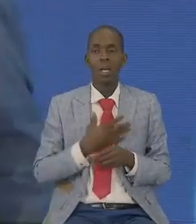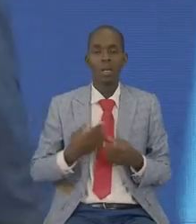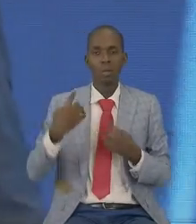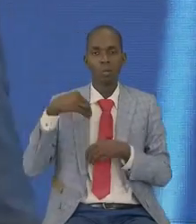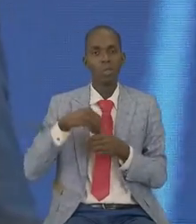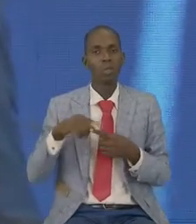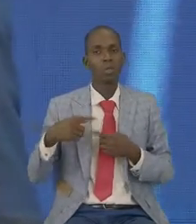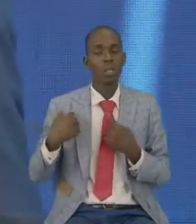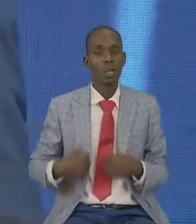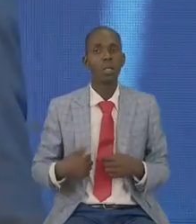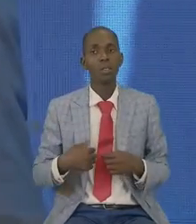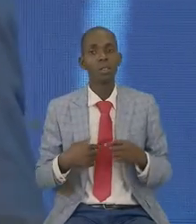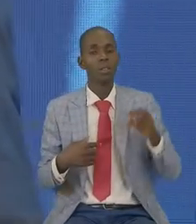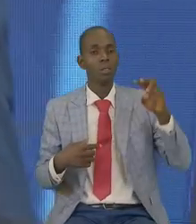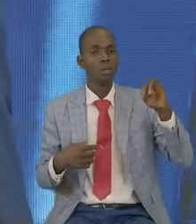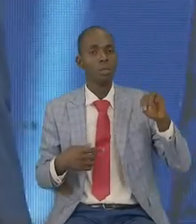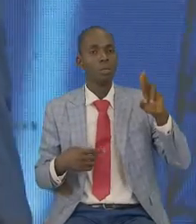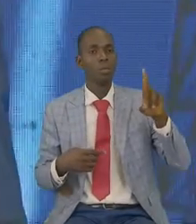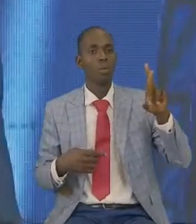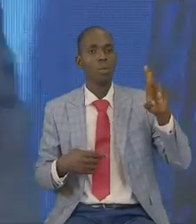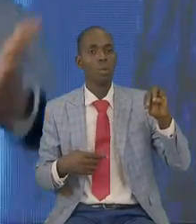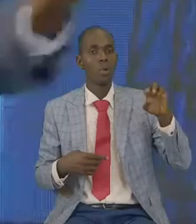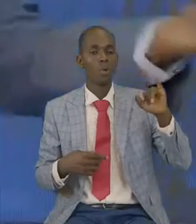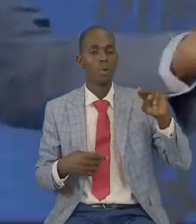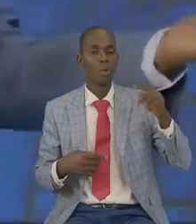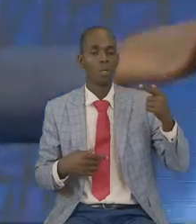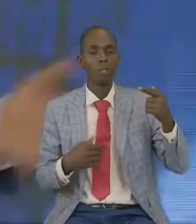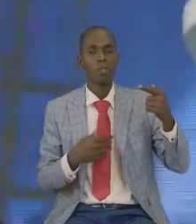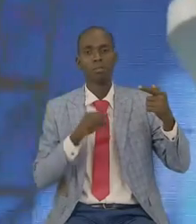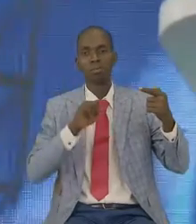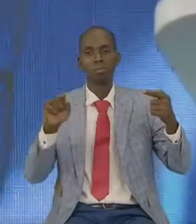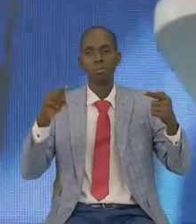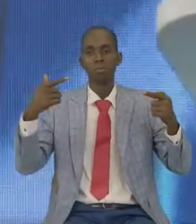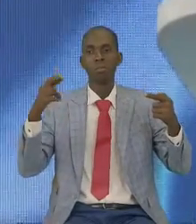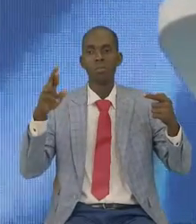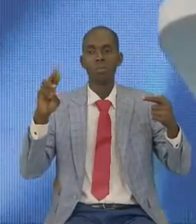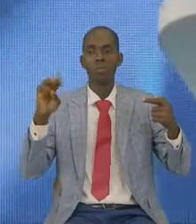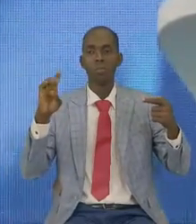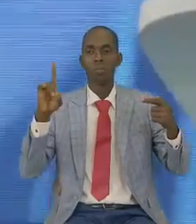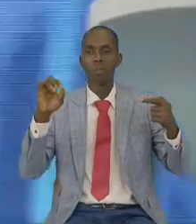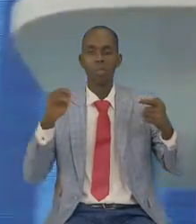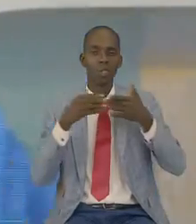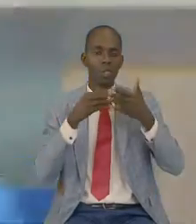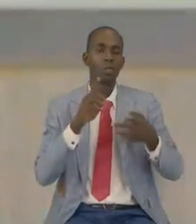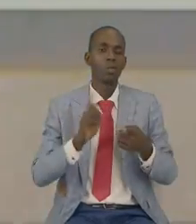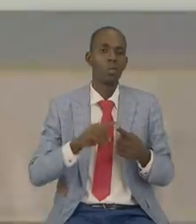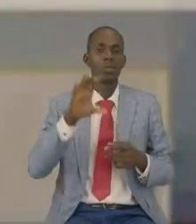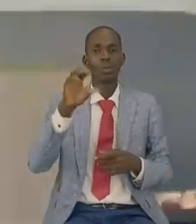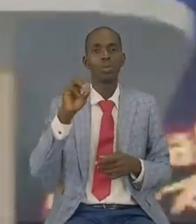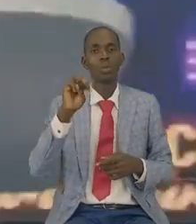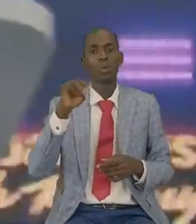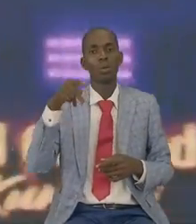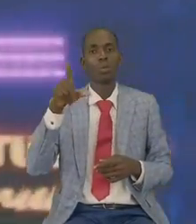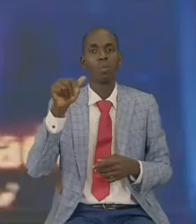heart, murmuring, grumbling, and complaining. And they said, what shall we drink? Now, brothers and